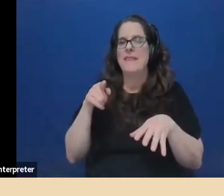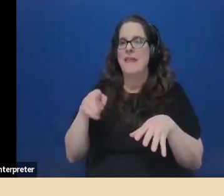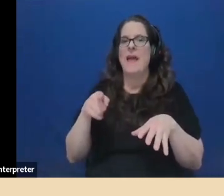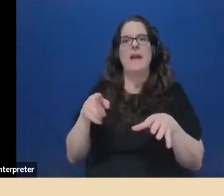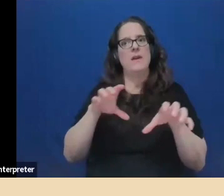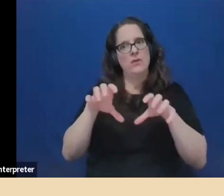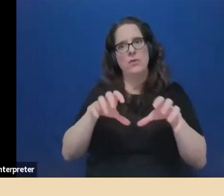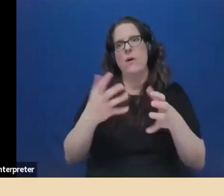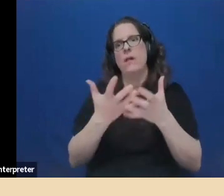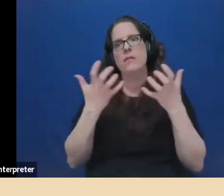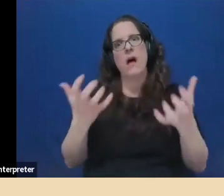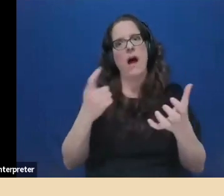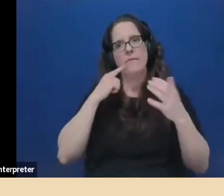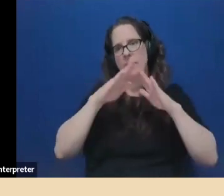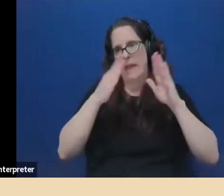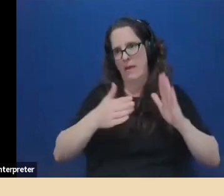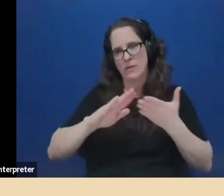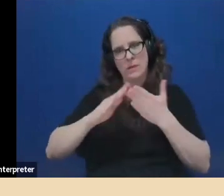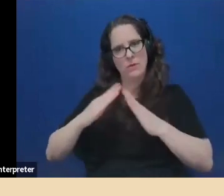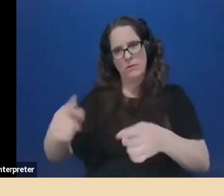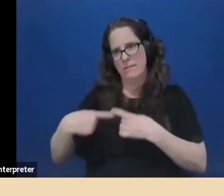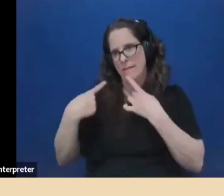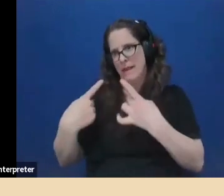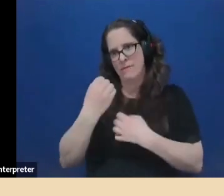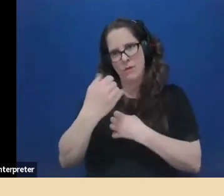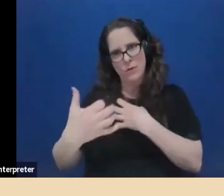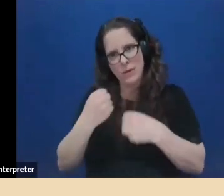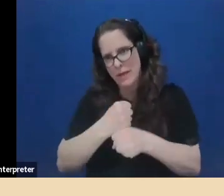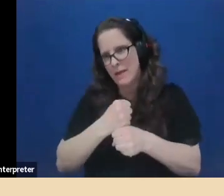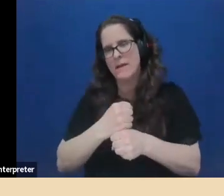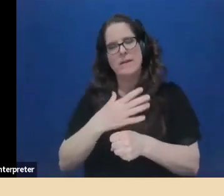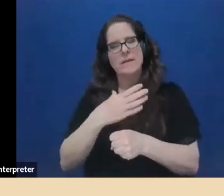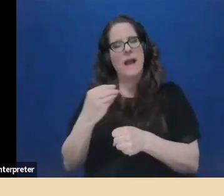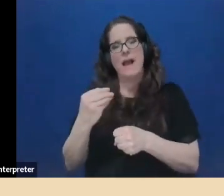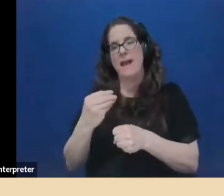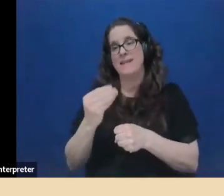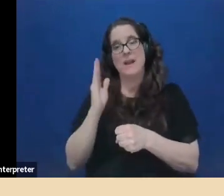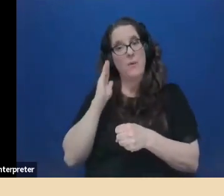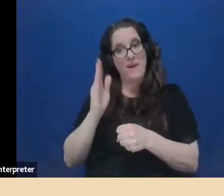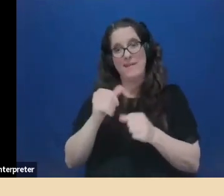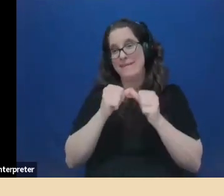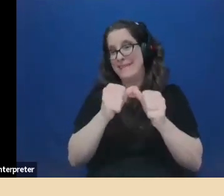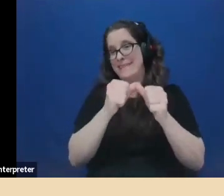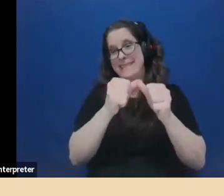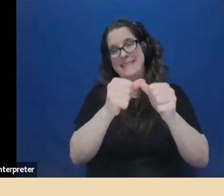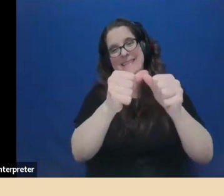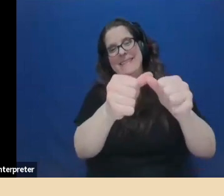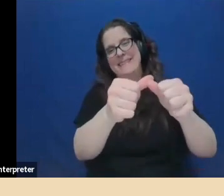community in the past couple of years, and I know that it will probably only grow. So.